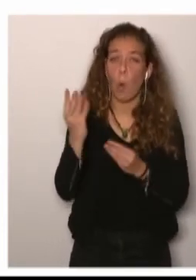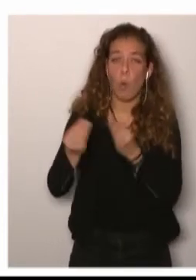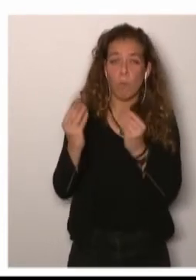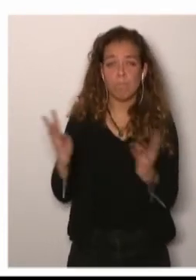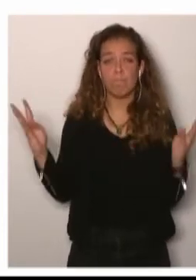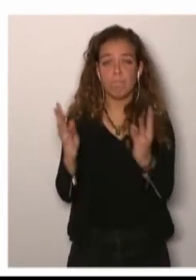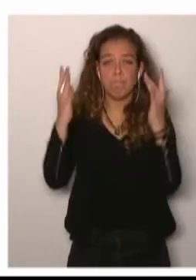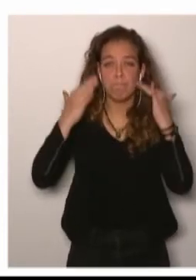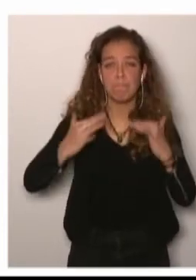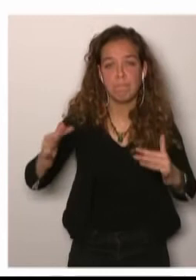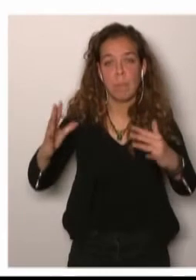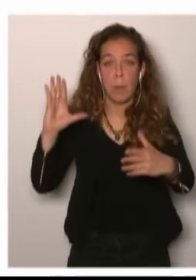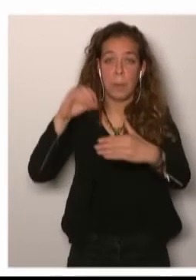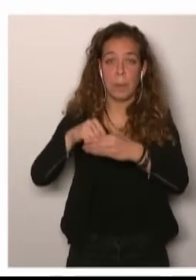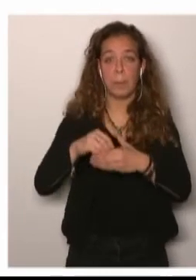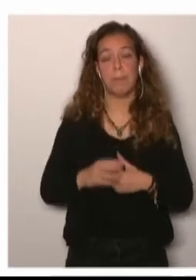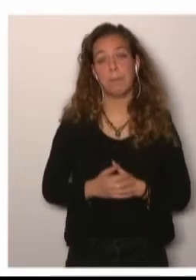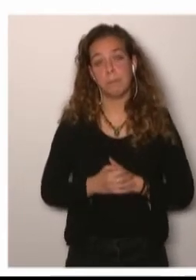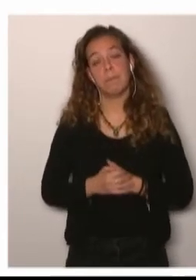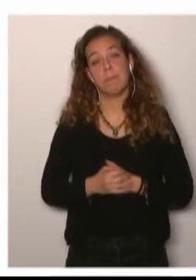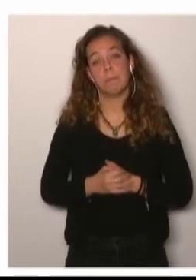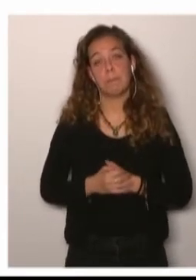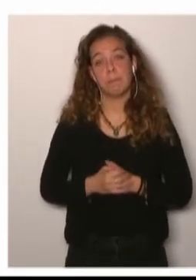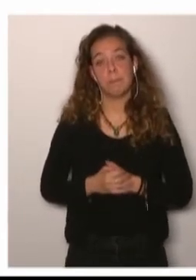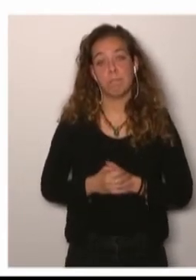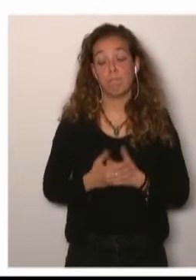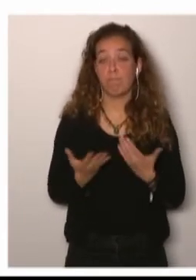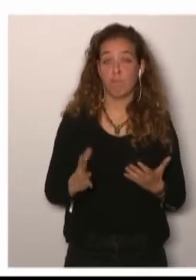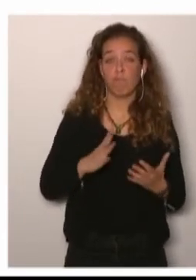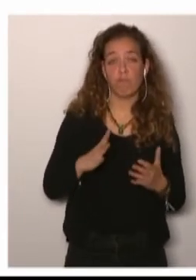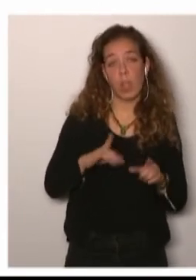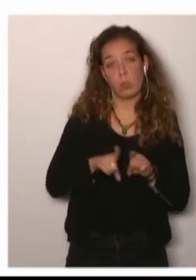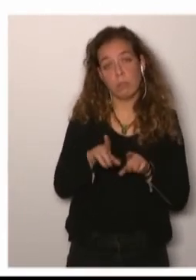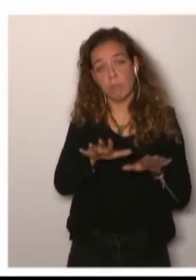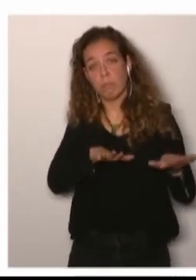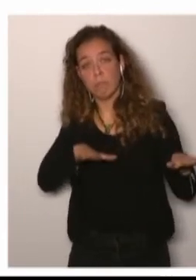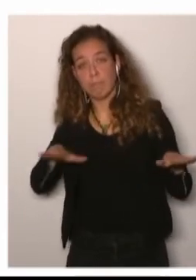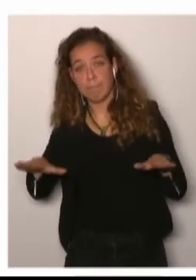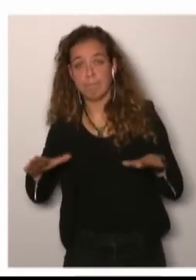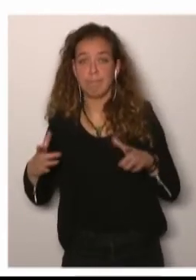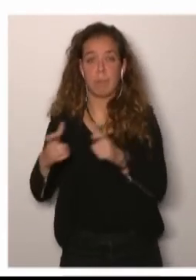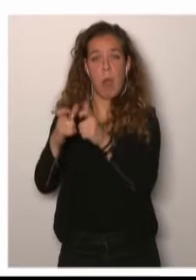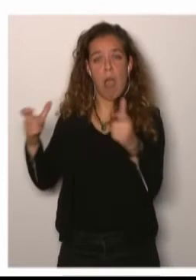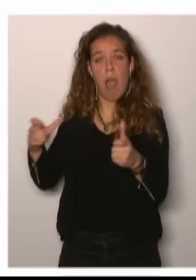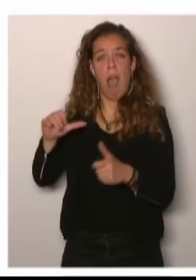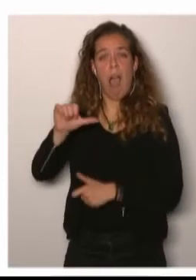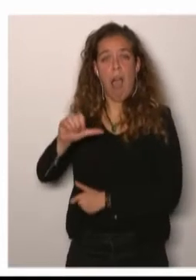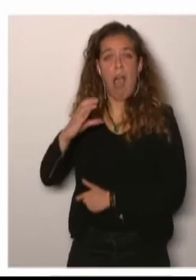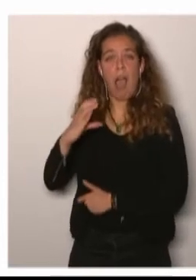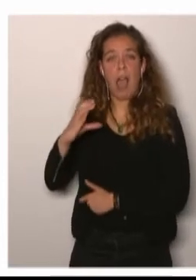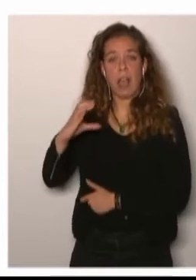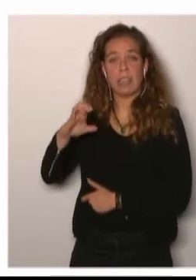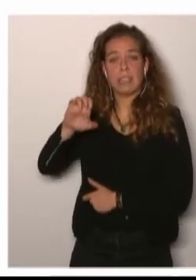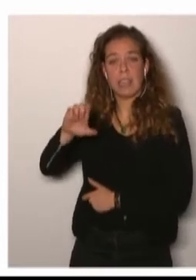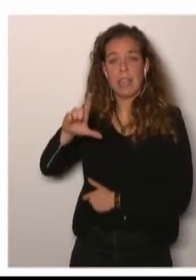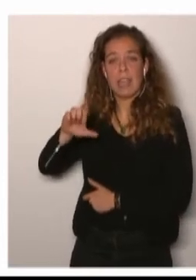activities driven by Accelerate. And to finally conclude, we continue to